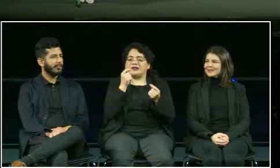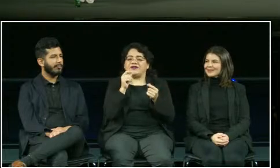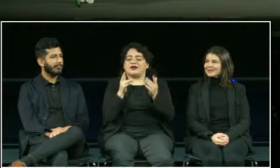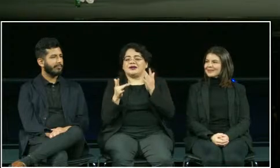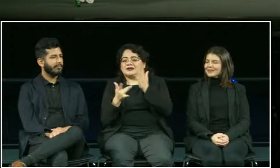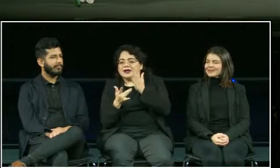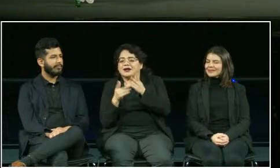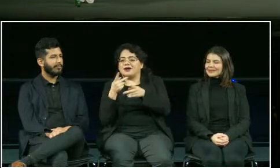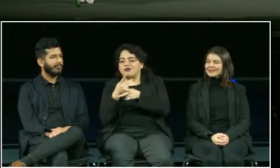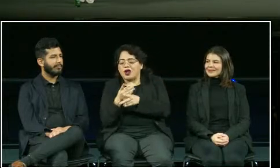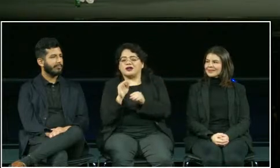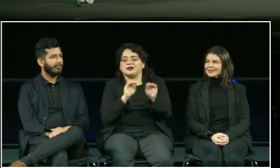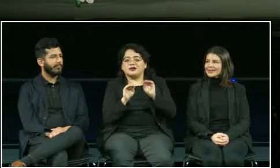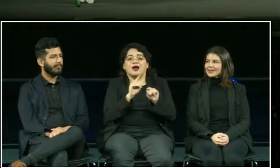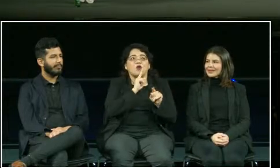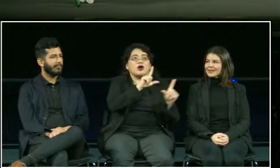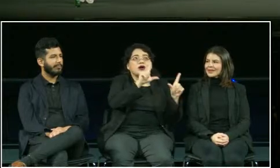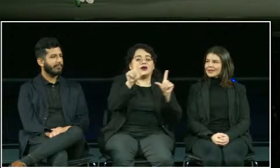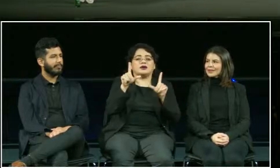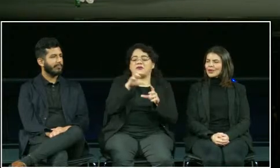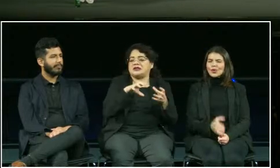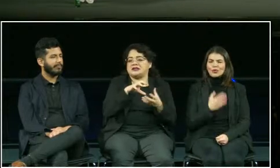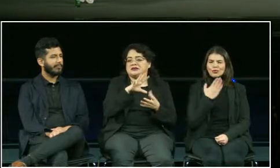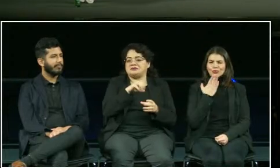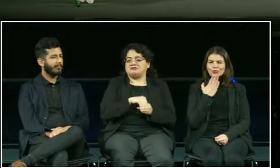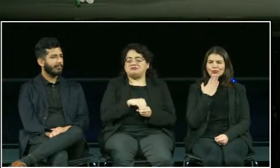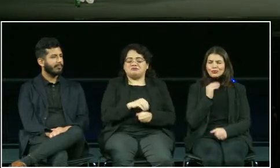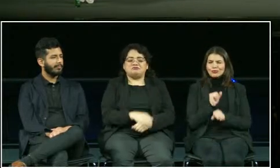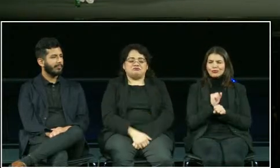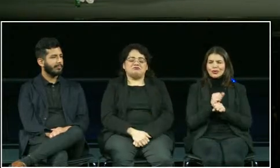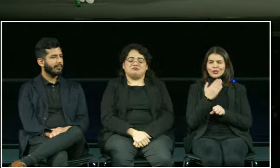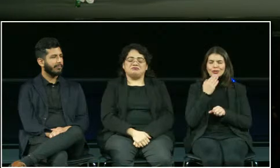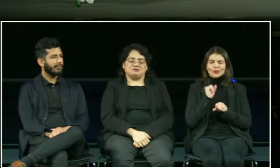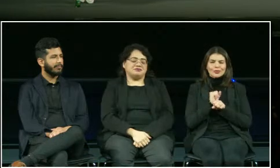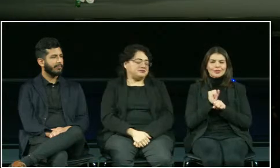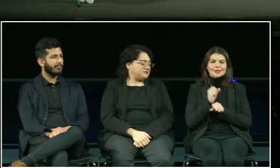work. Oh, well done. Well done.